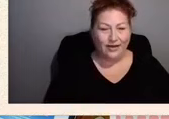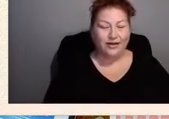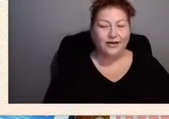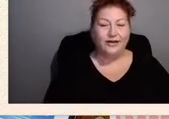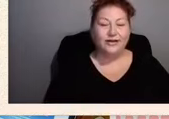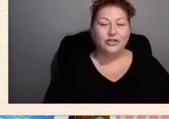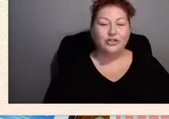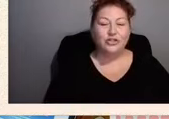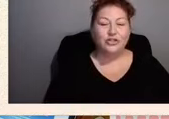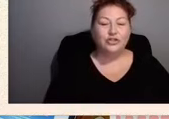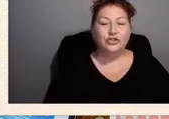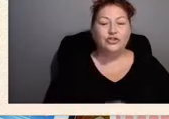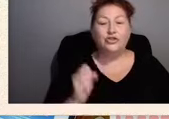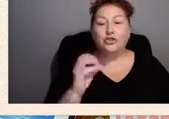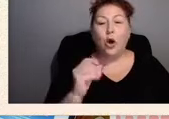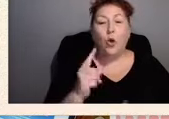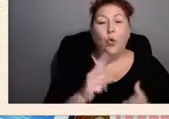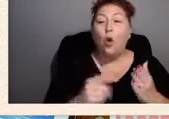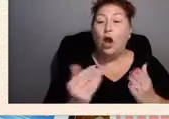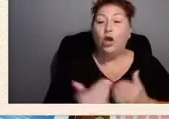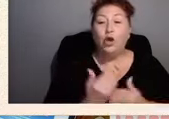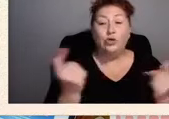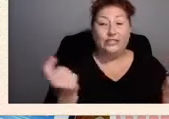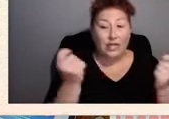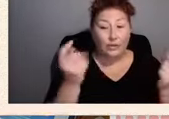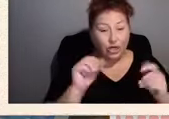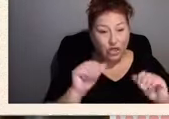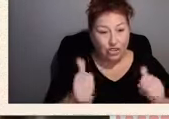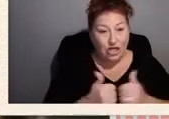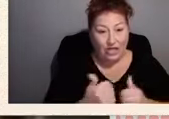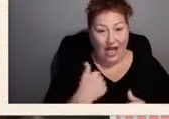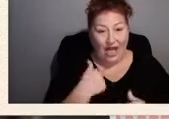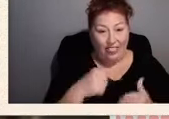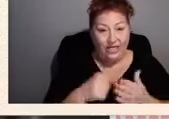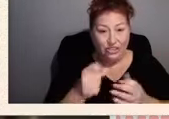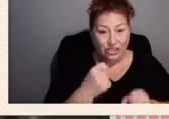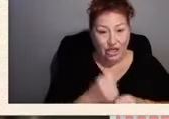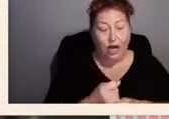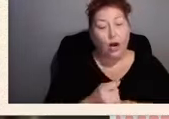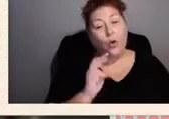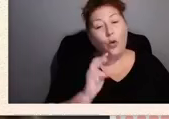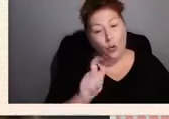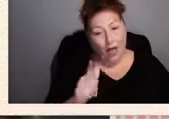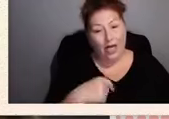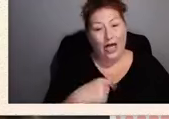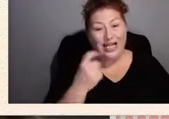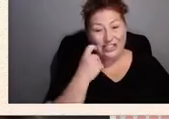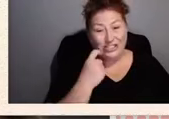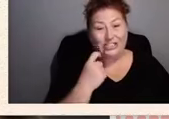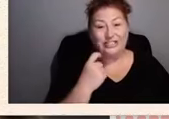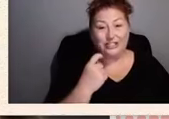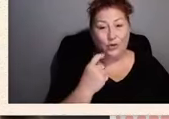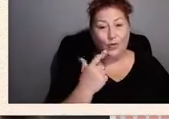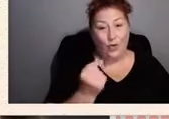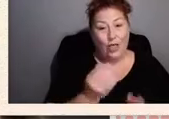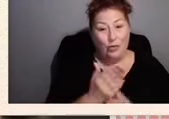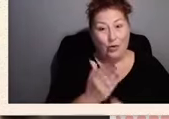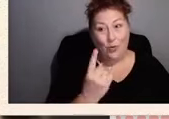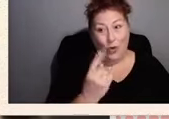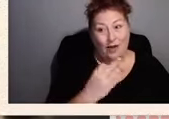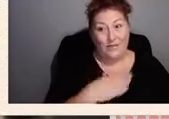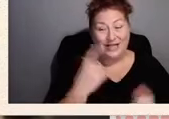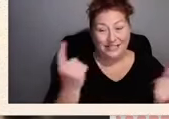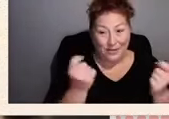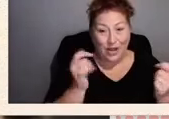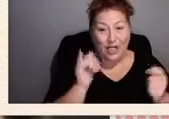So what new celebrations and challenges have I had this year? Well, I just mentioned one of my celebrations, which is that I will become